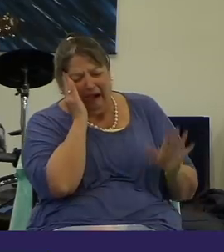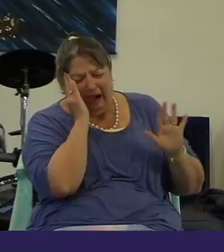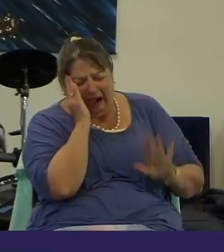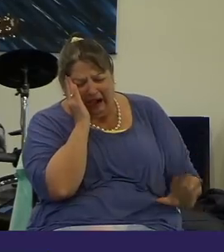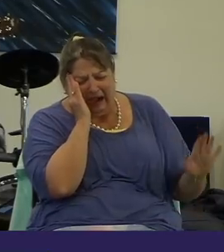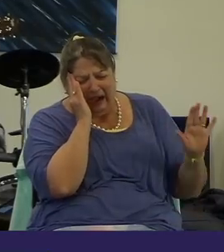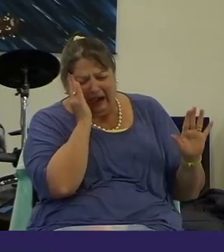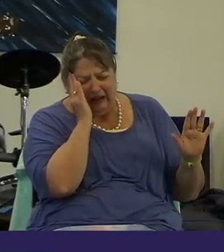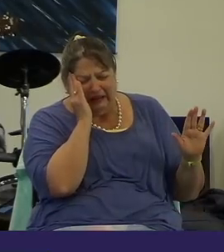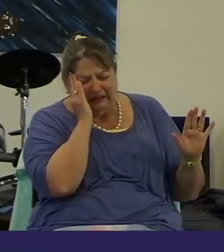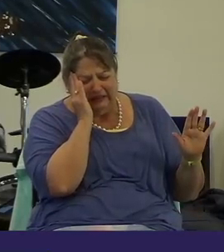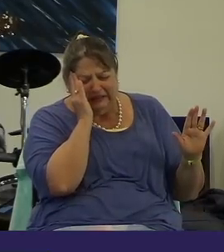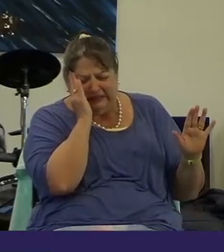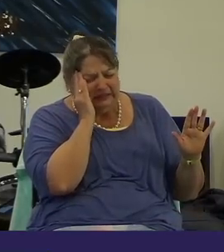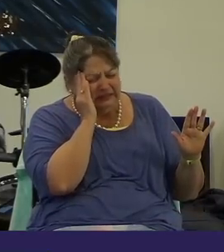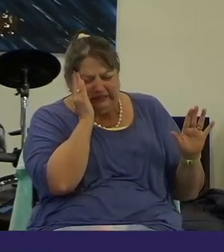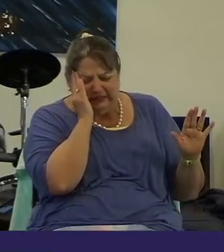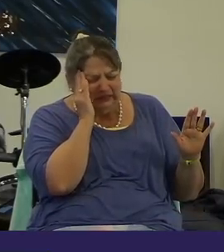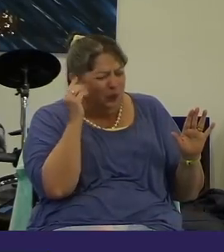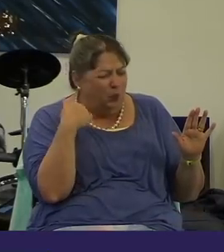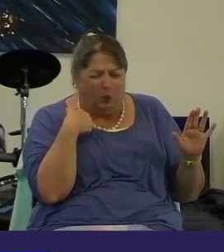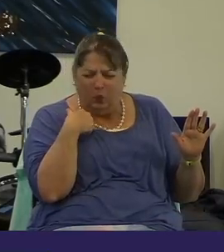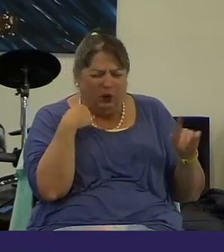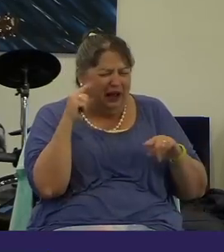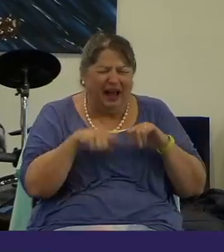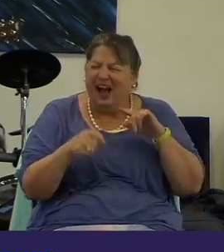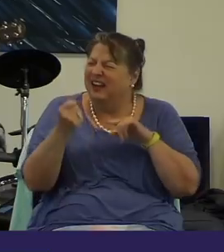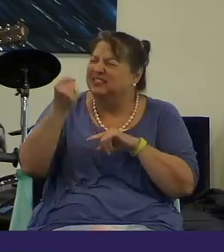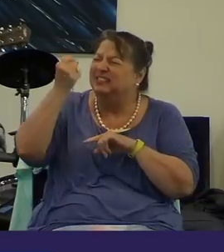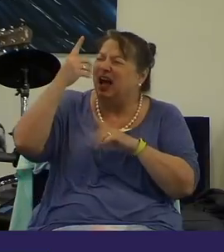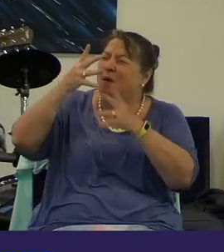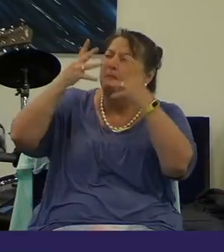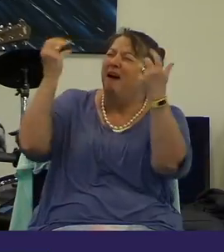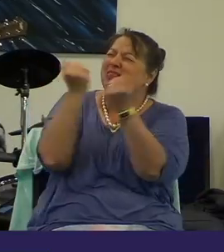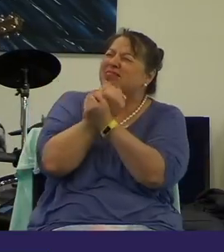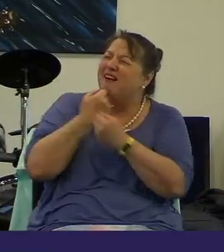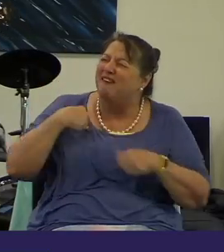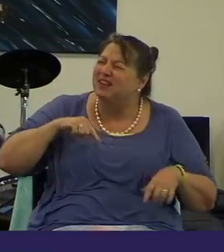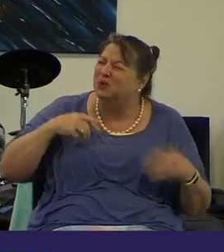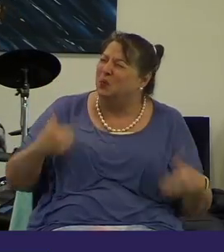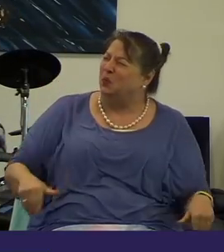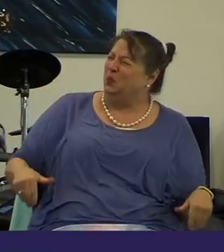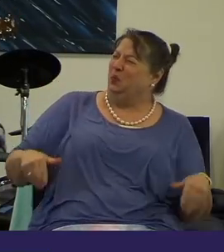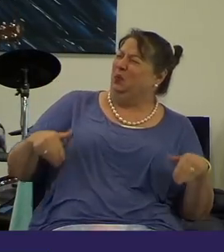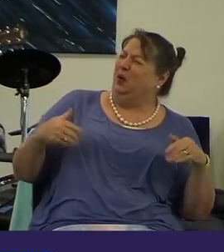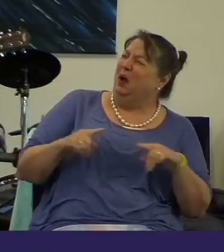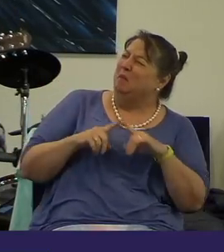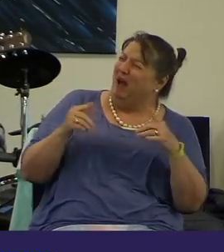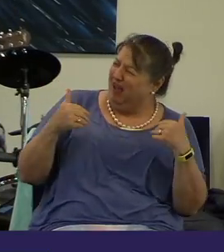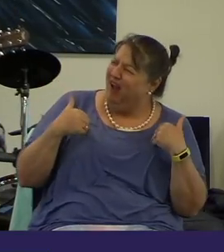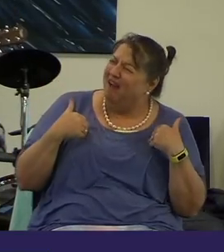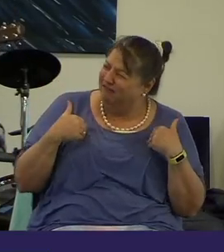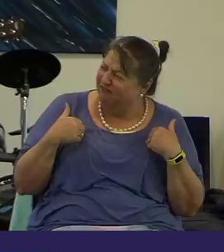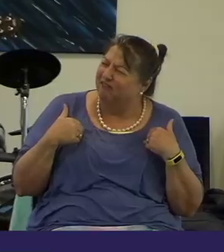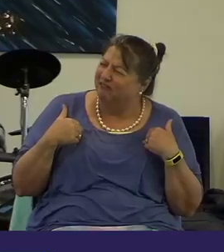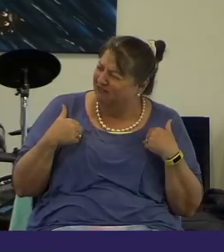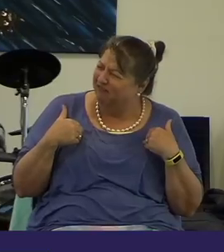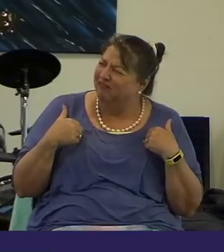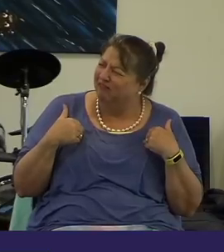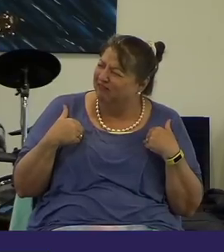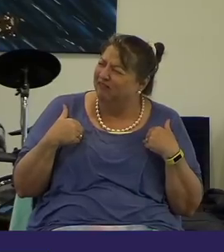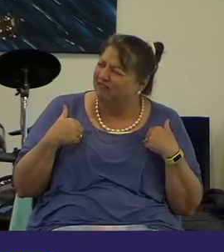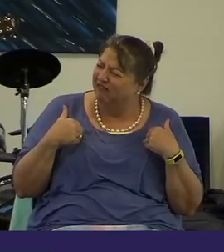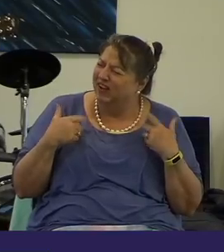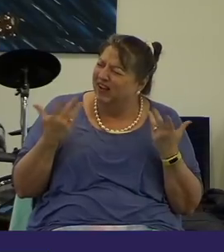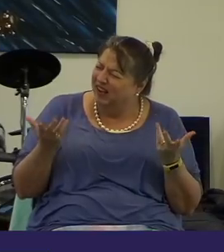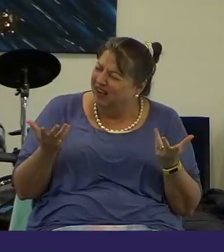There's no way that we can fully understand that kind of love that you have for us, but you have it for us. Your son has it